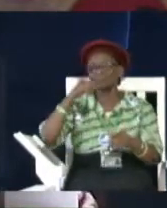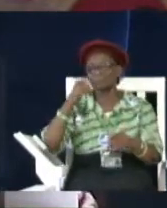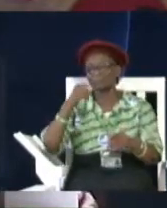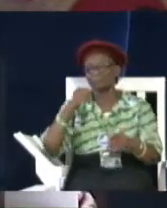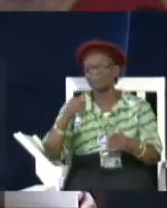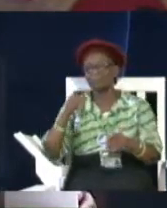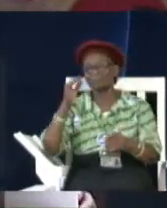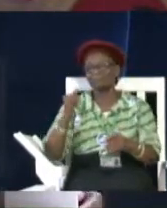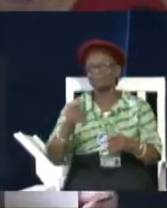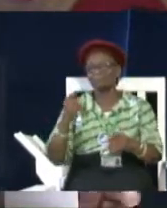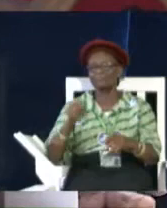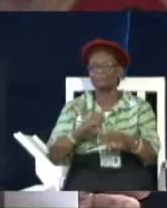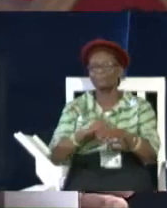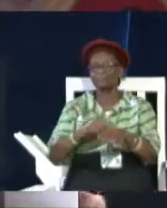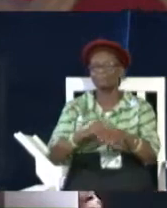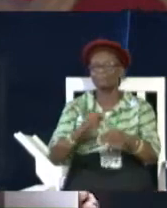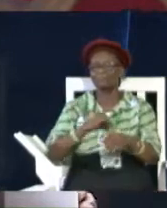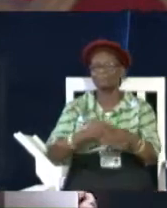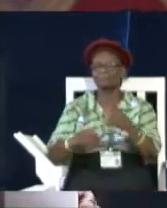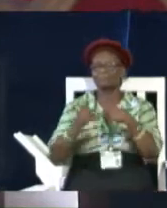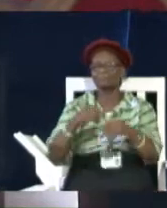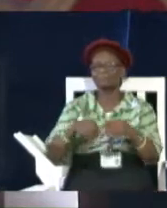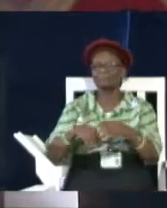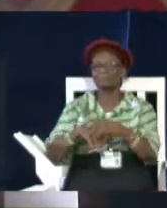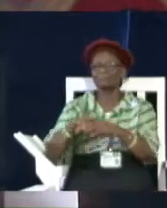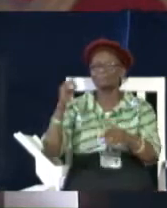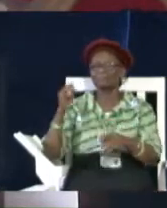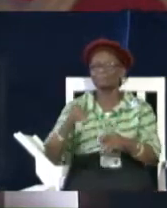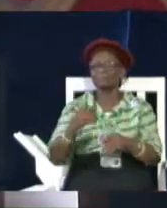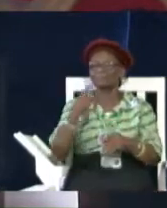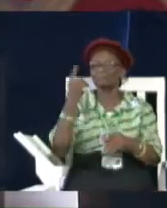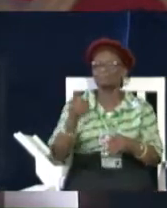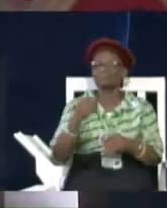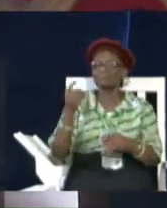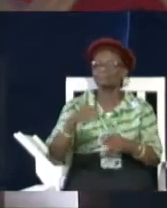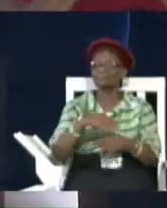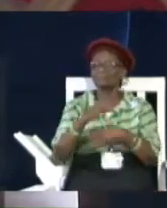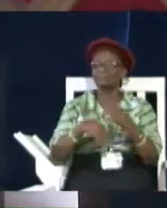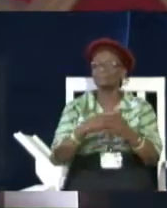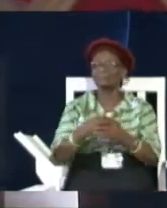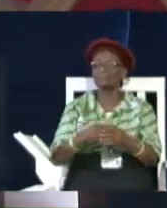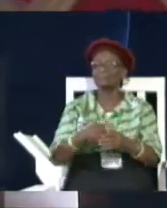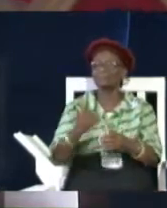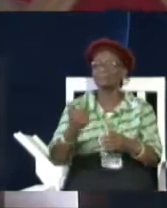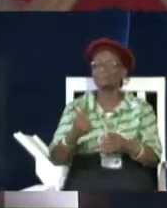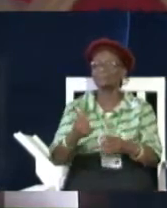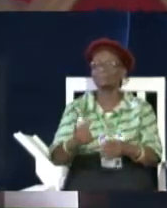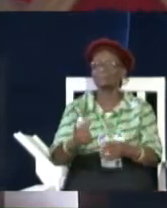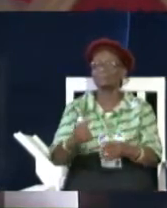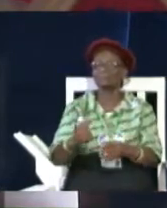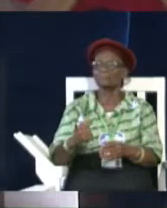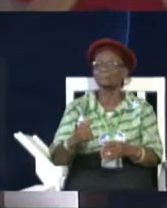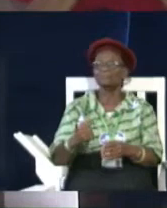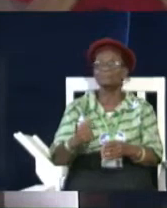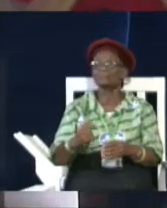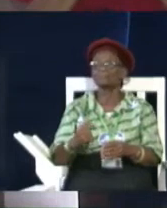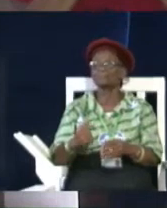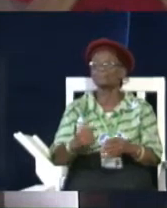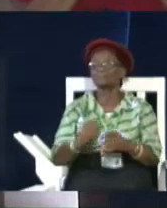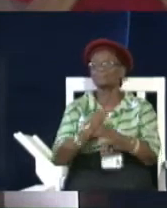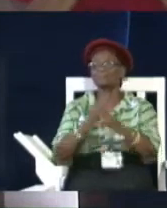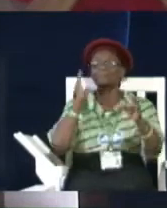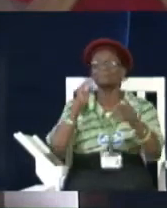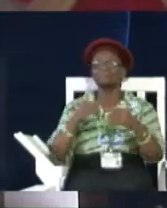came out, all other buses were gone except my own. And the others would have gone,